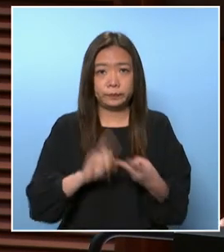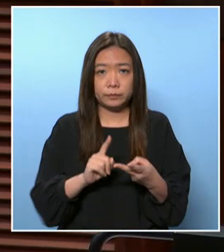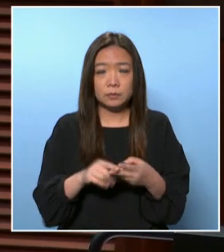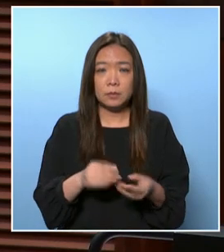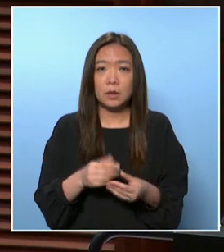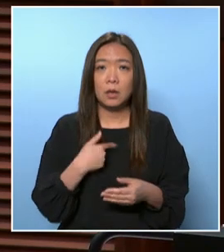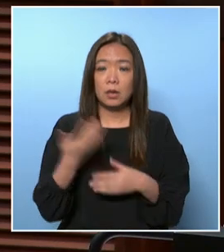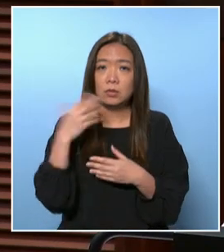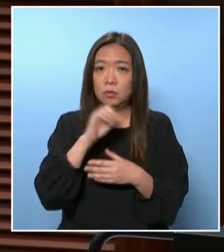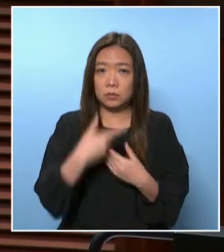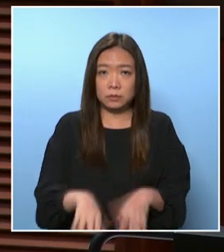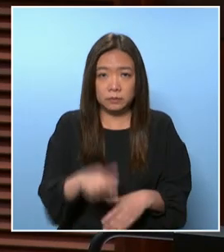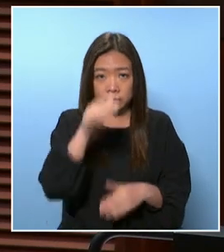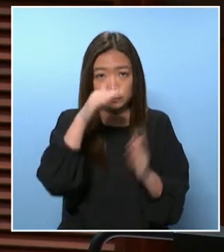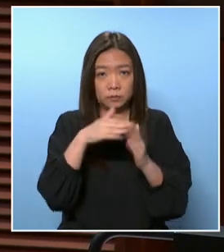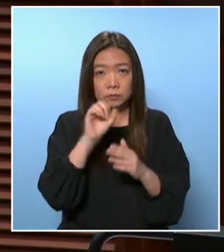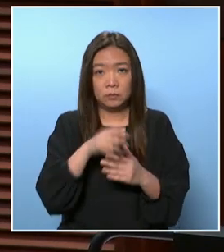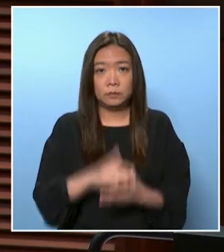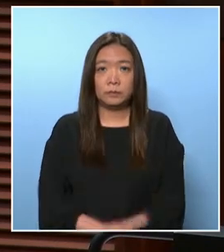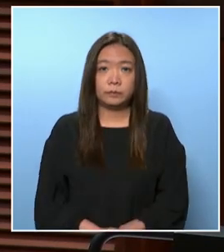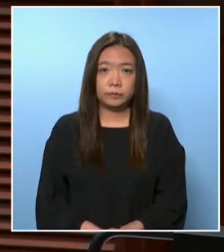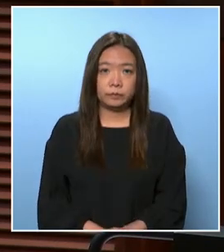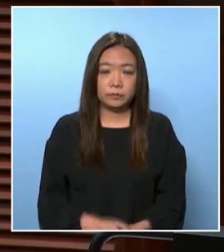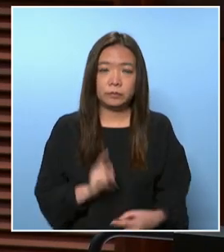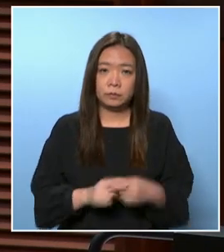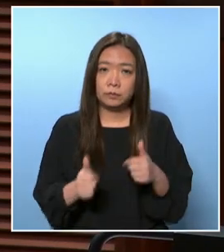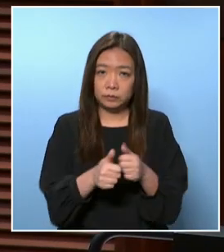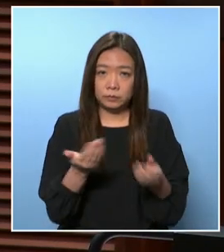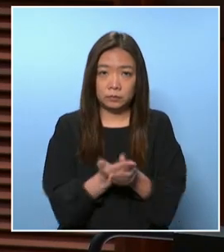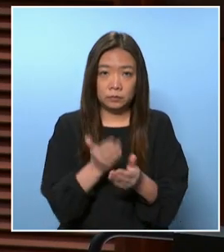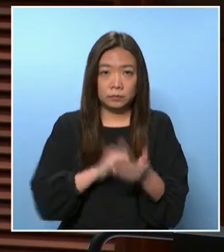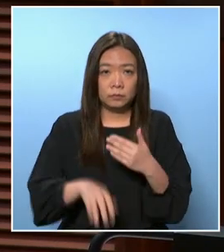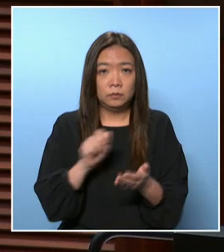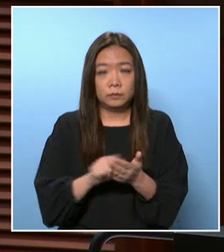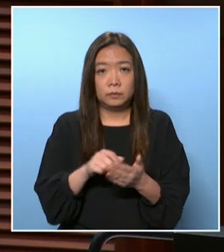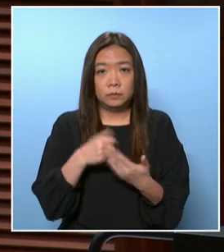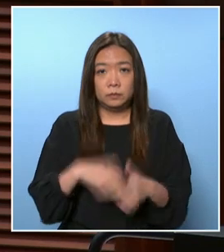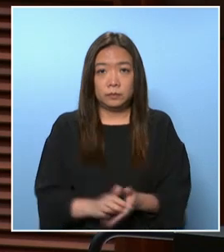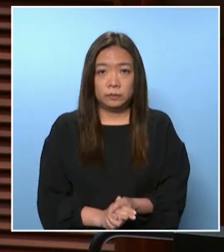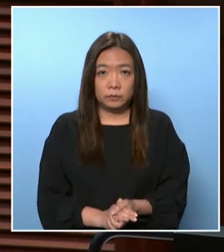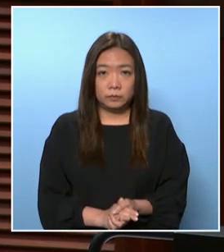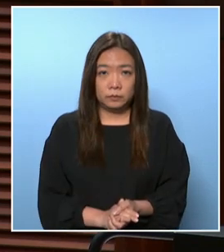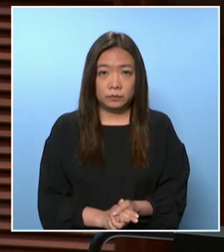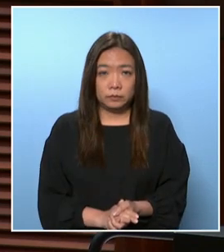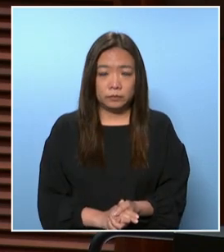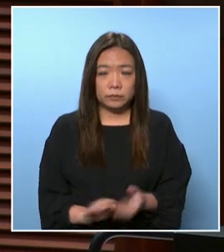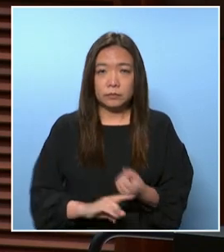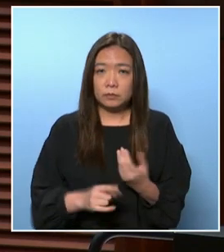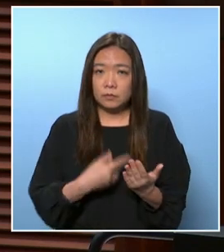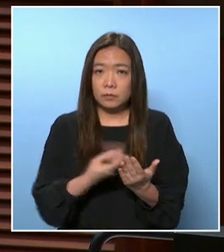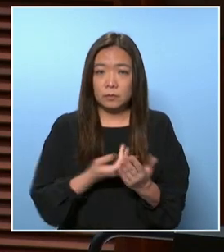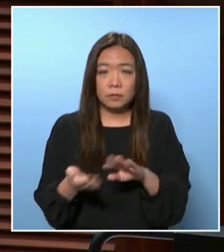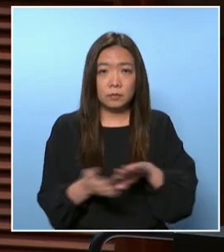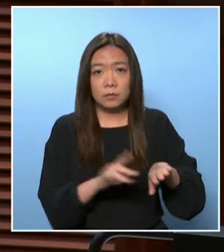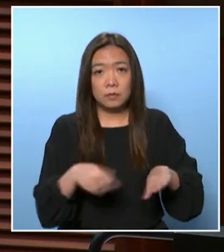help the hospitals as well. Second, I'm grateful to the Secretary that in